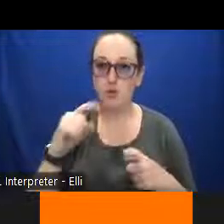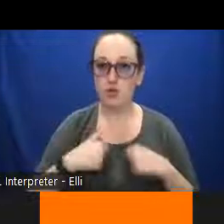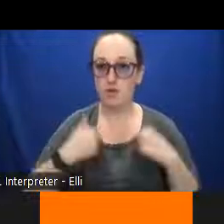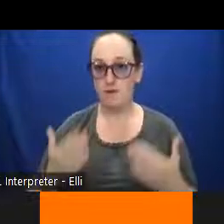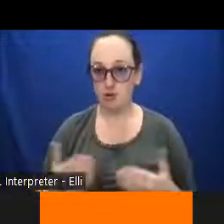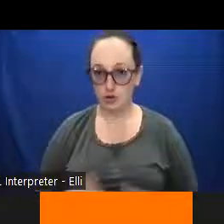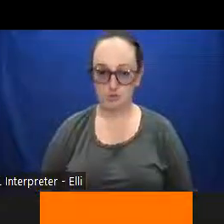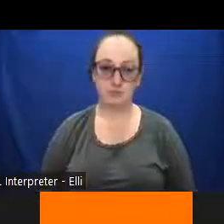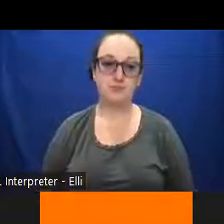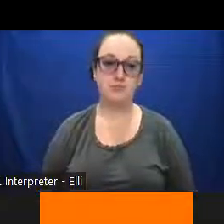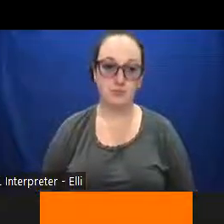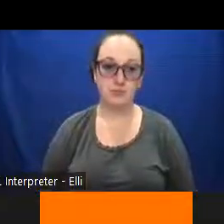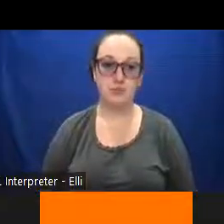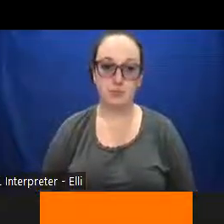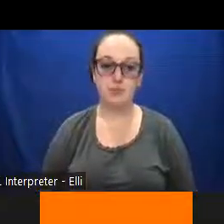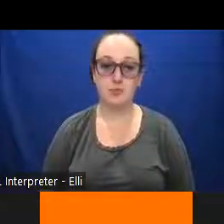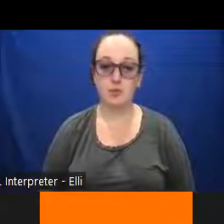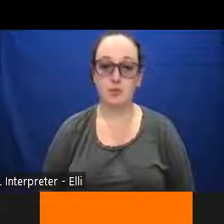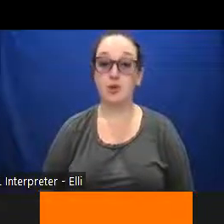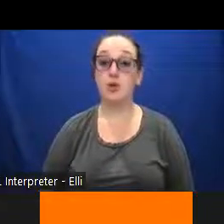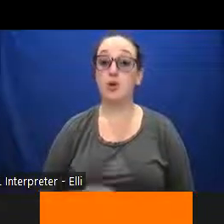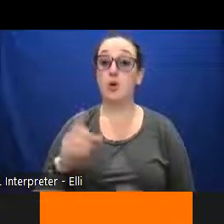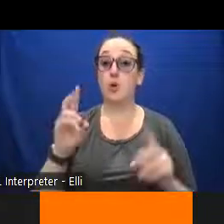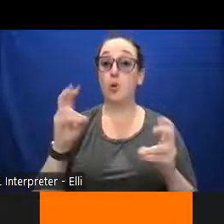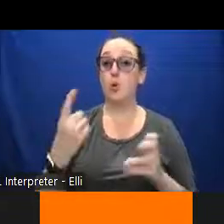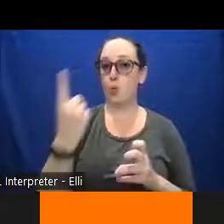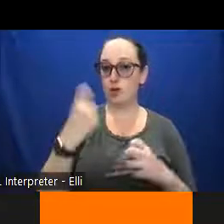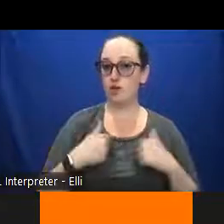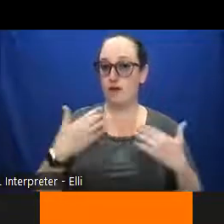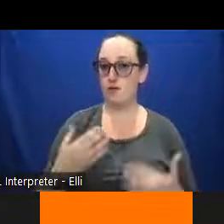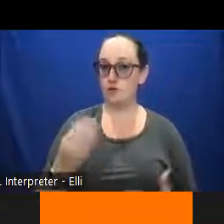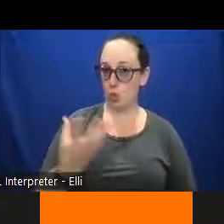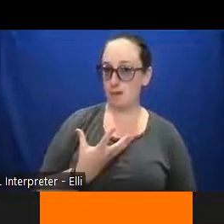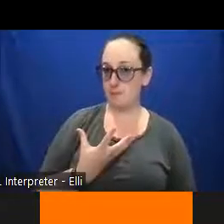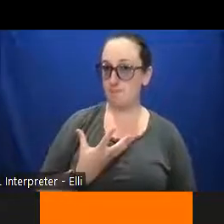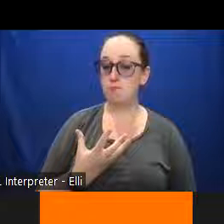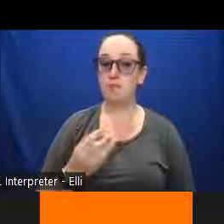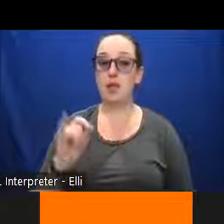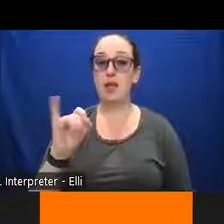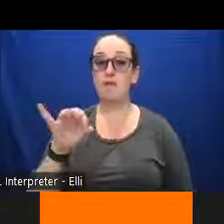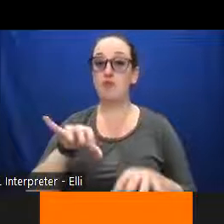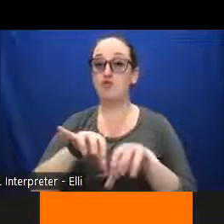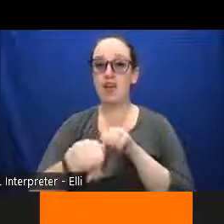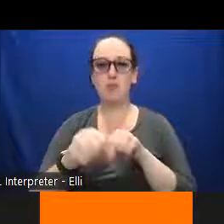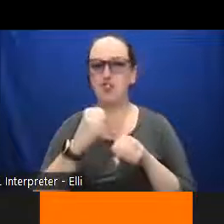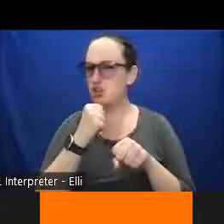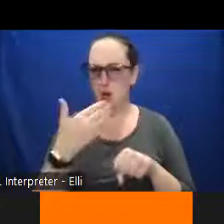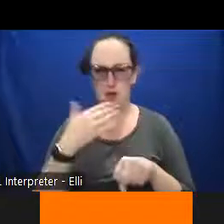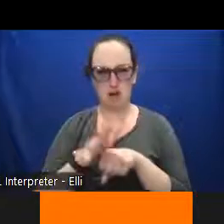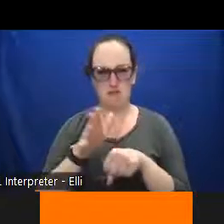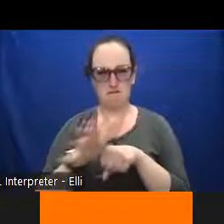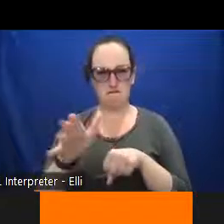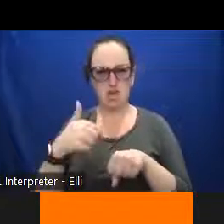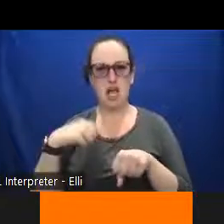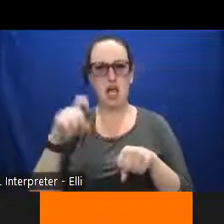survivors. So to quote a sexual assault survivor, "As if the rape was not bad enough, I had to